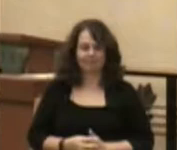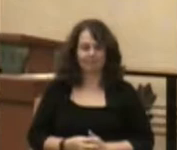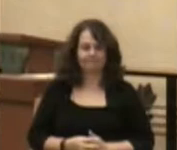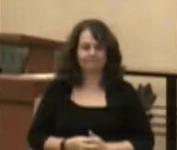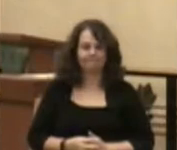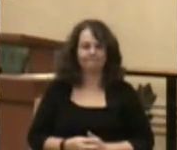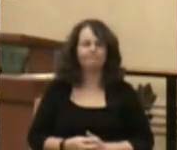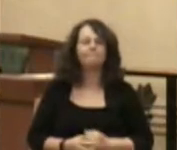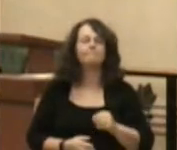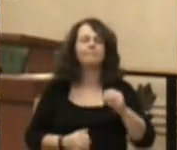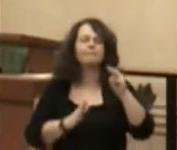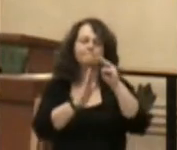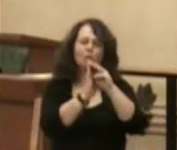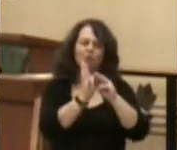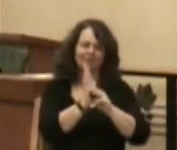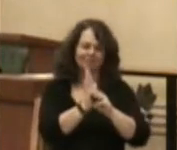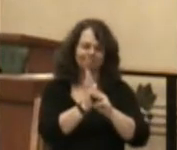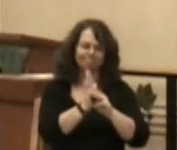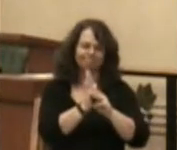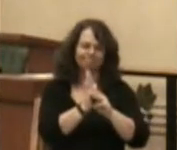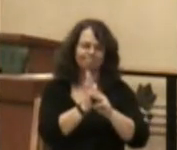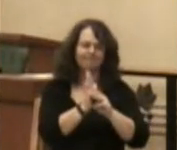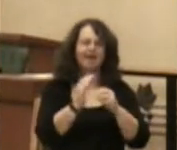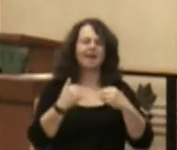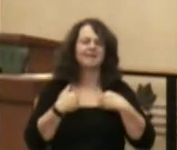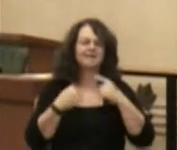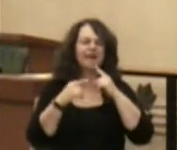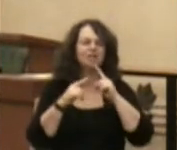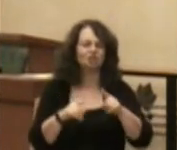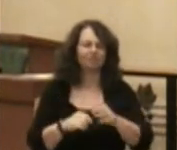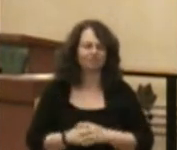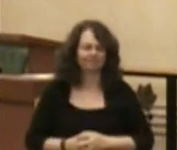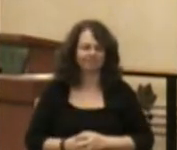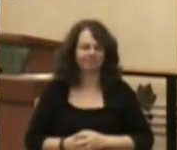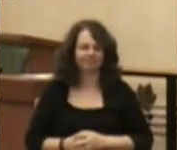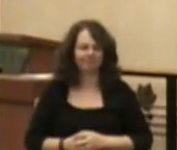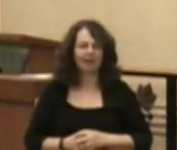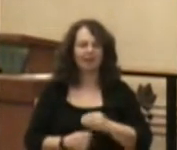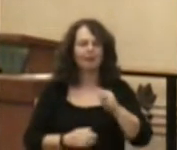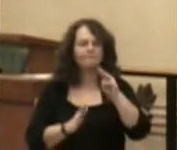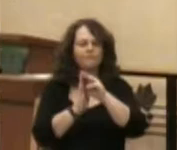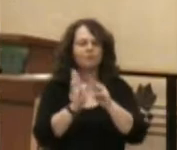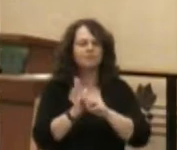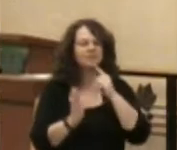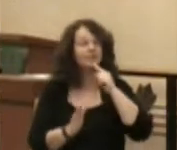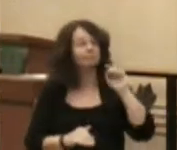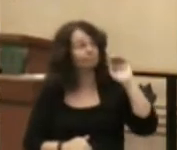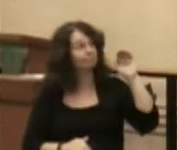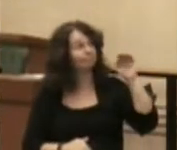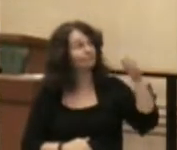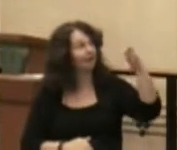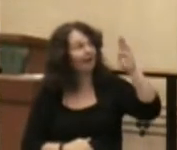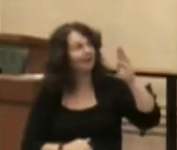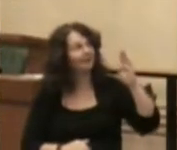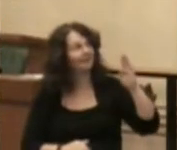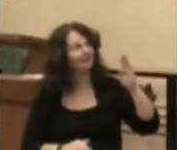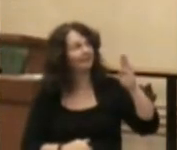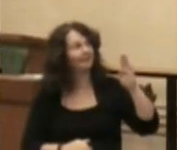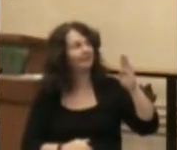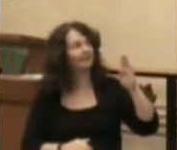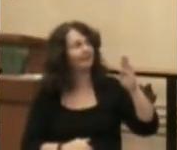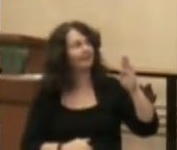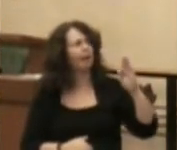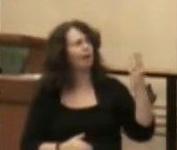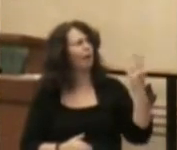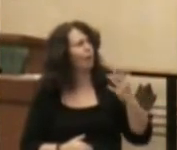But Moses has an answer. He turns it all back on God and says,